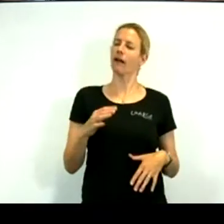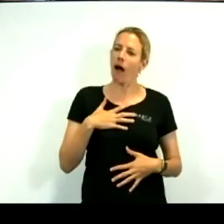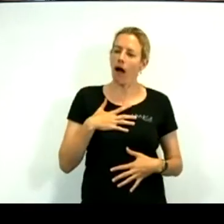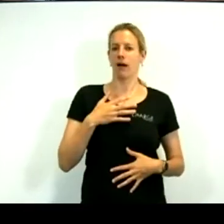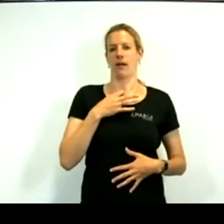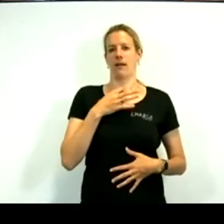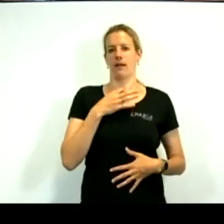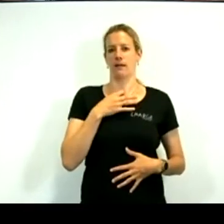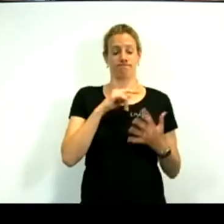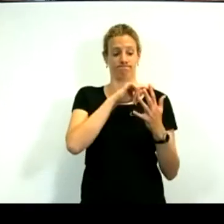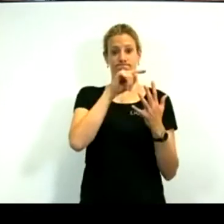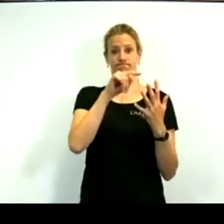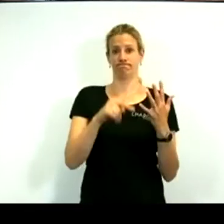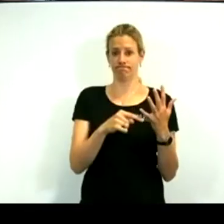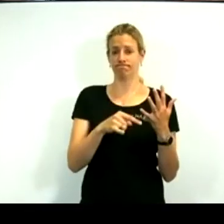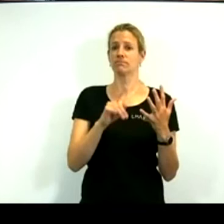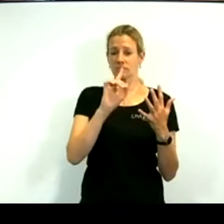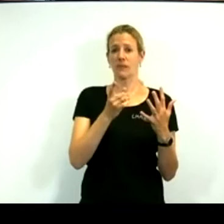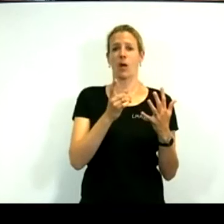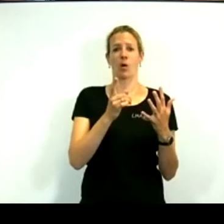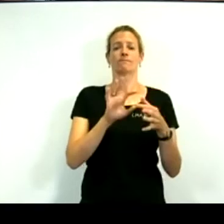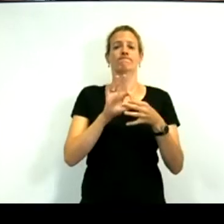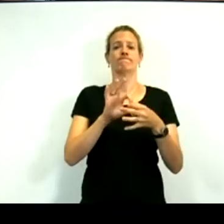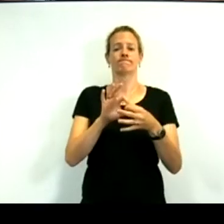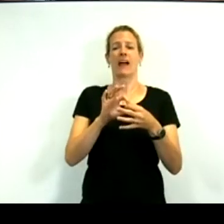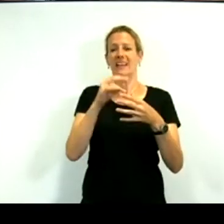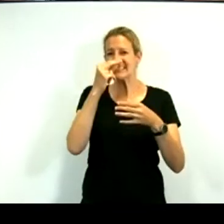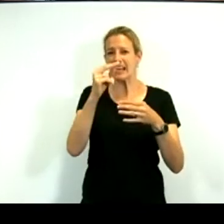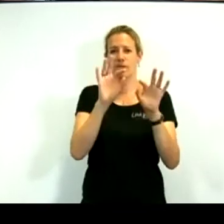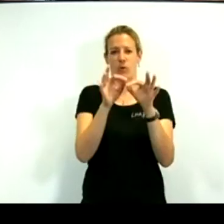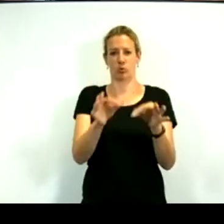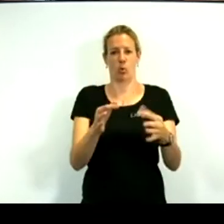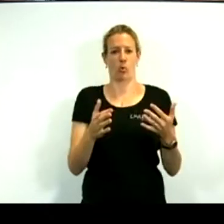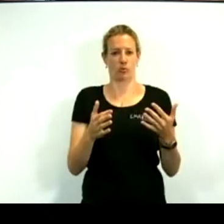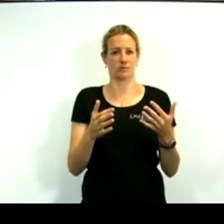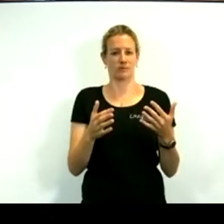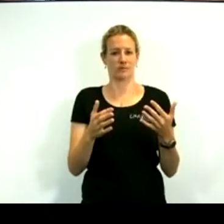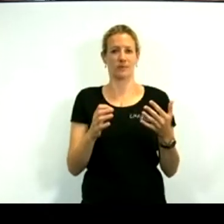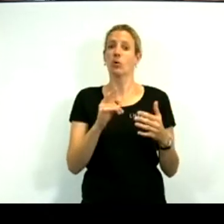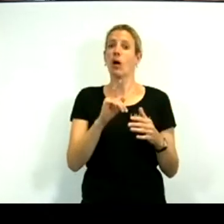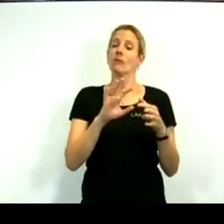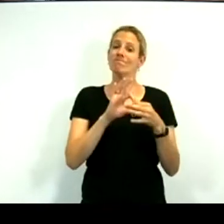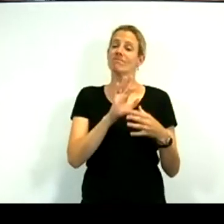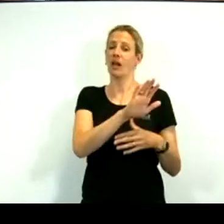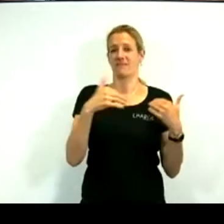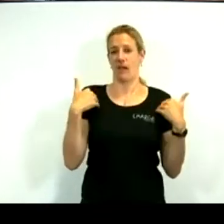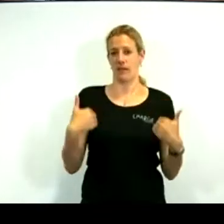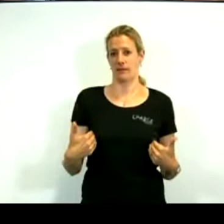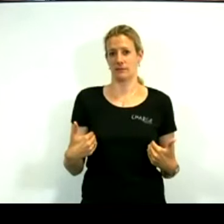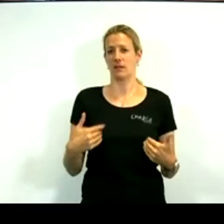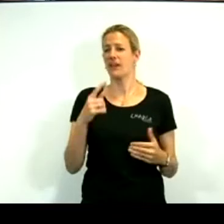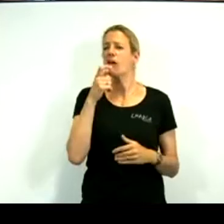vision behaviors. And if you look at those words underlined, they're all related to